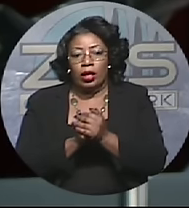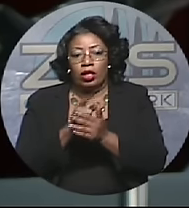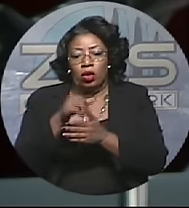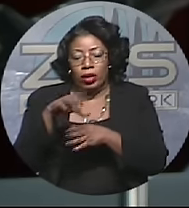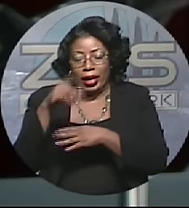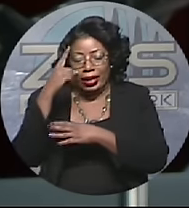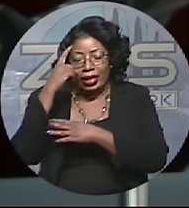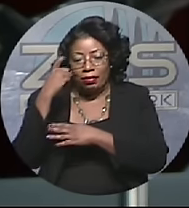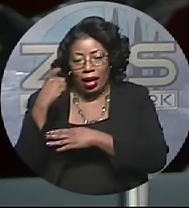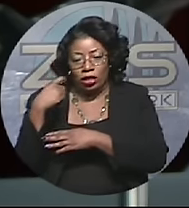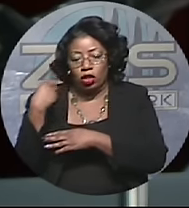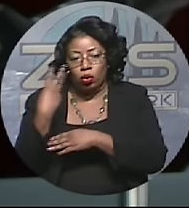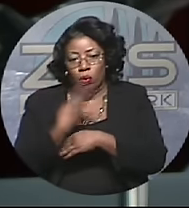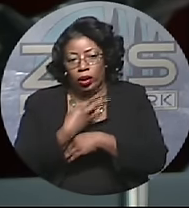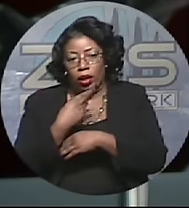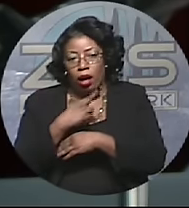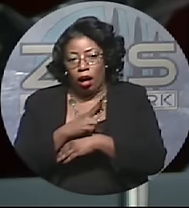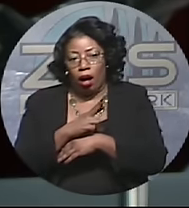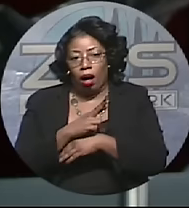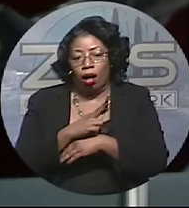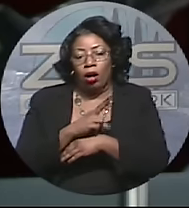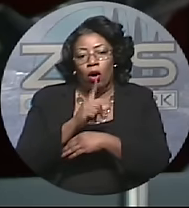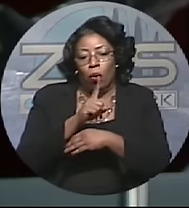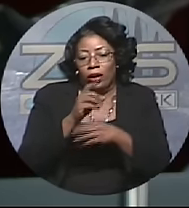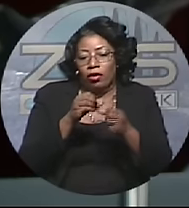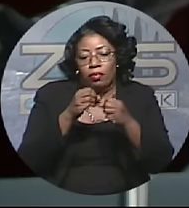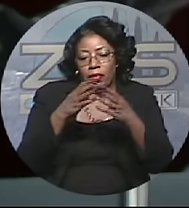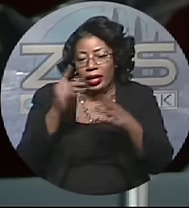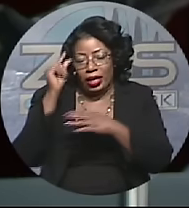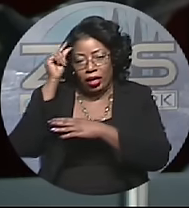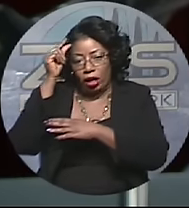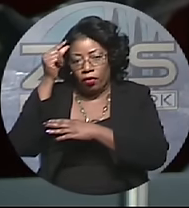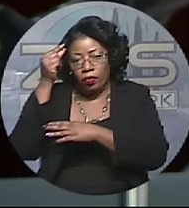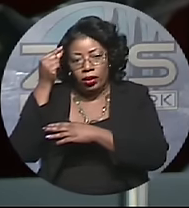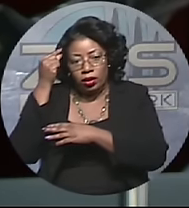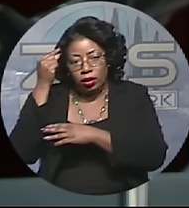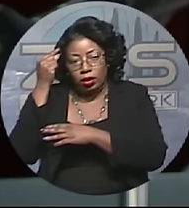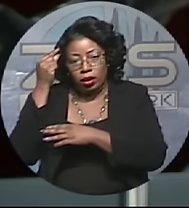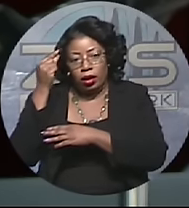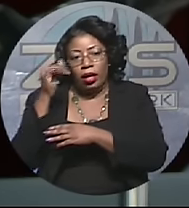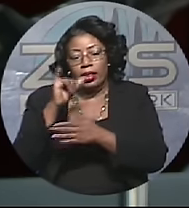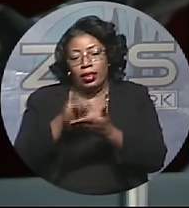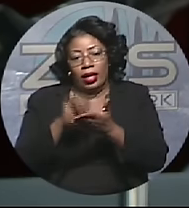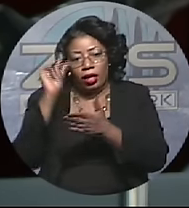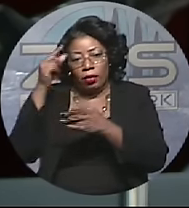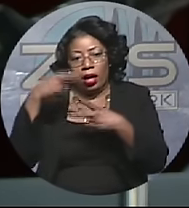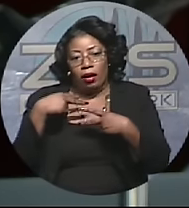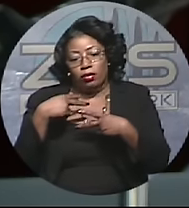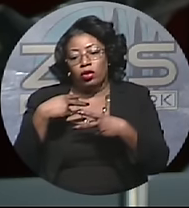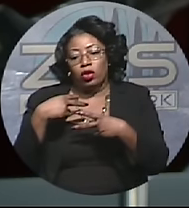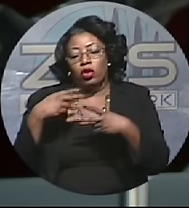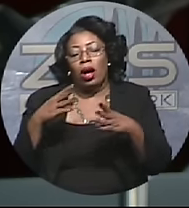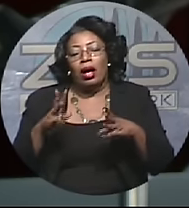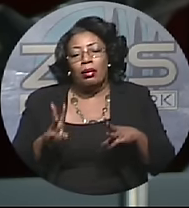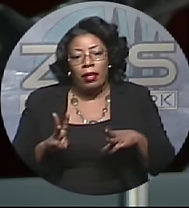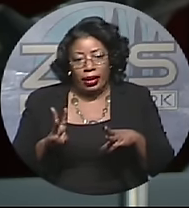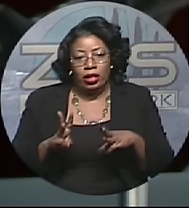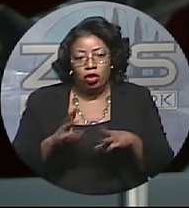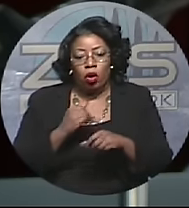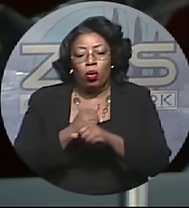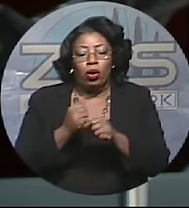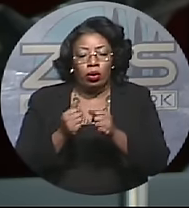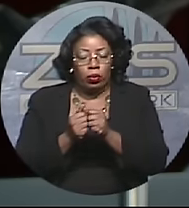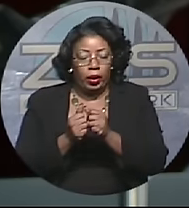imagine, we are one of many government agencies that the government has to manage and has to really